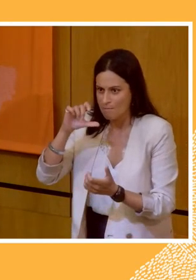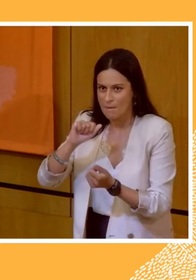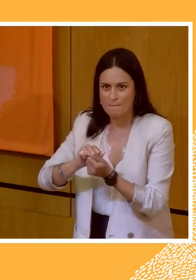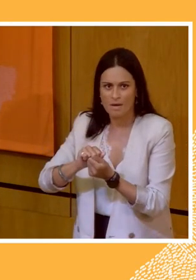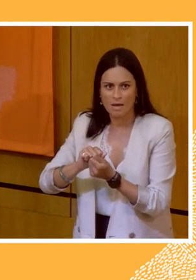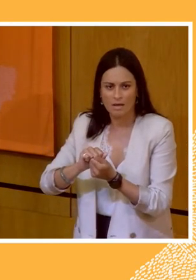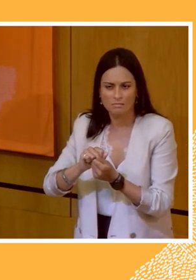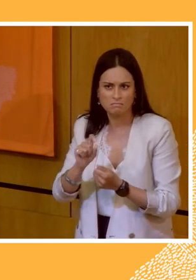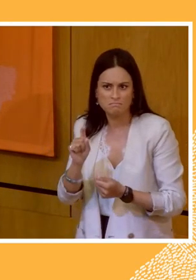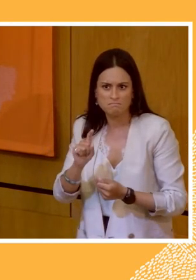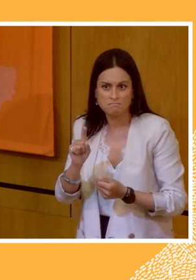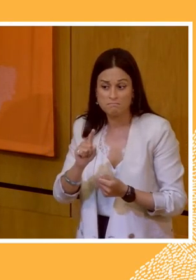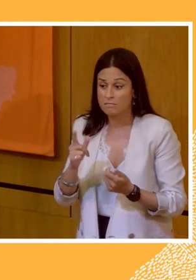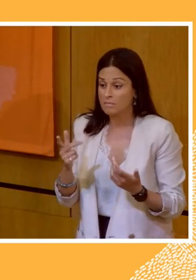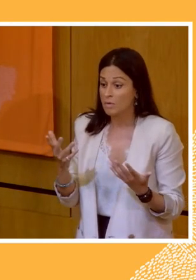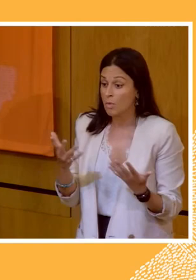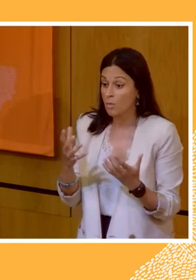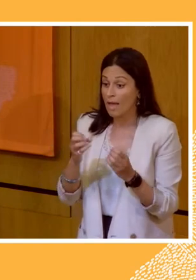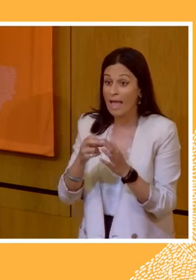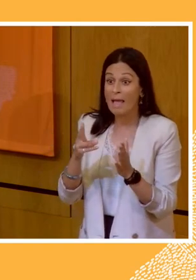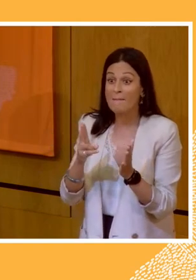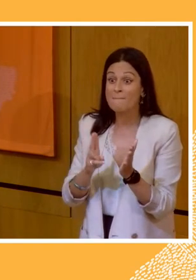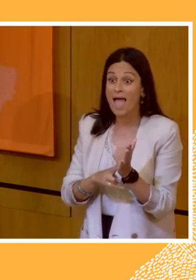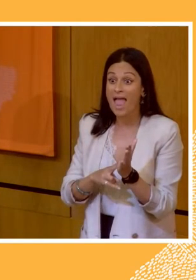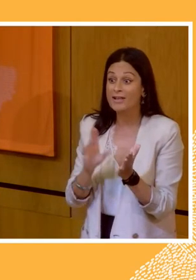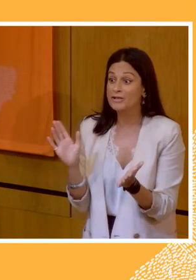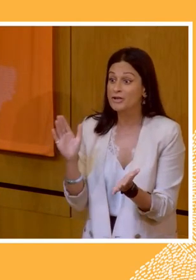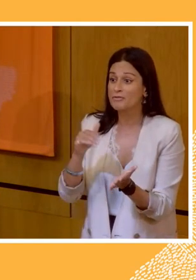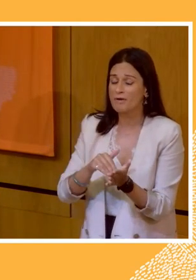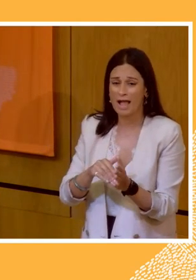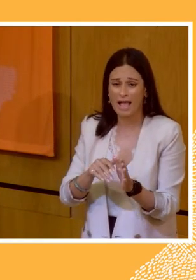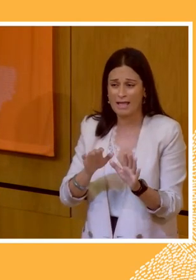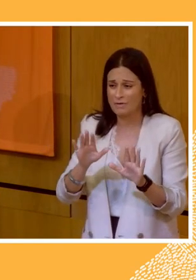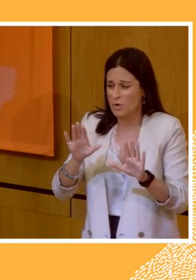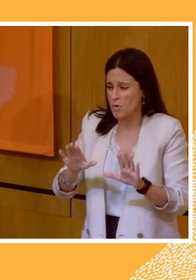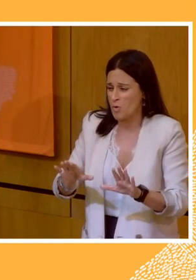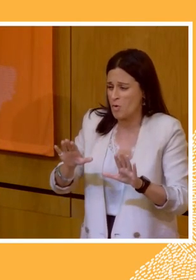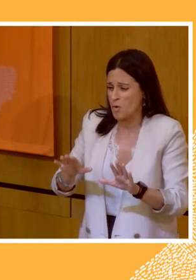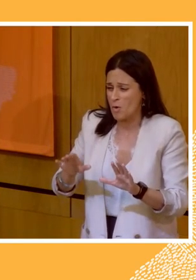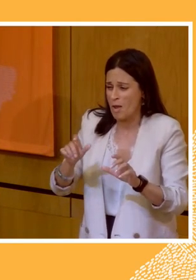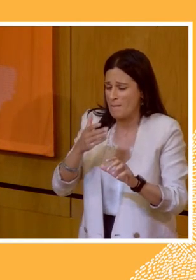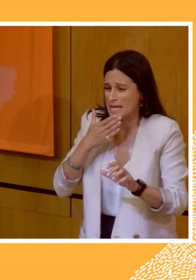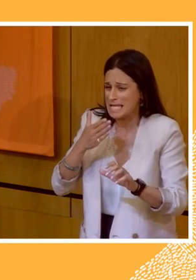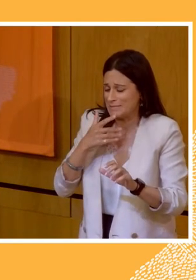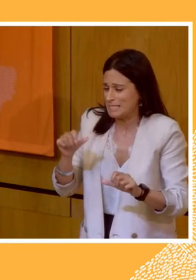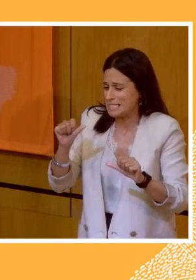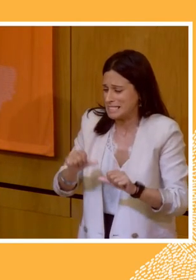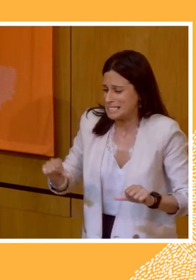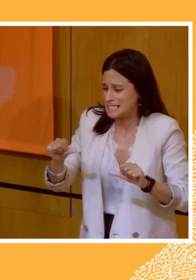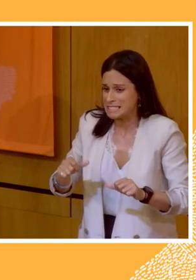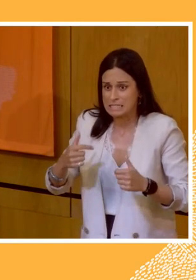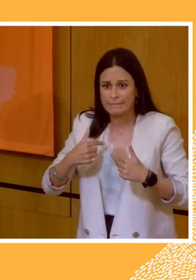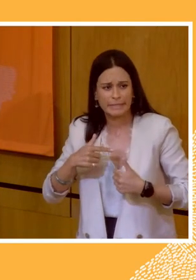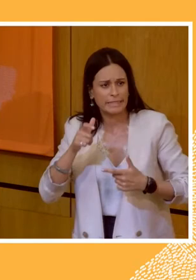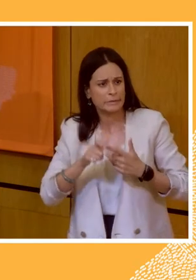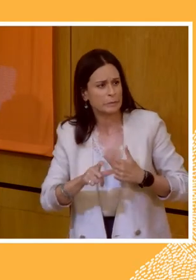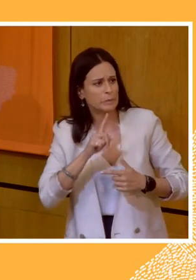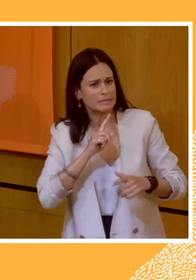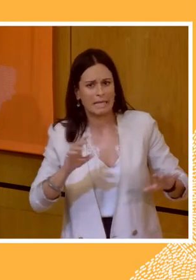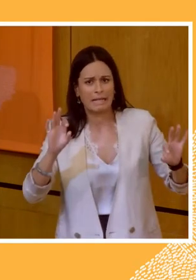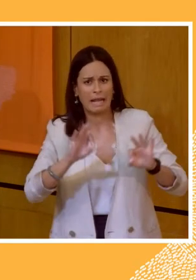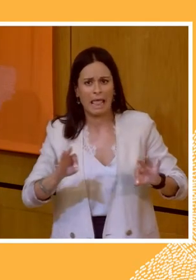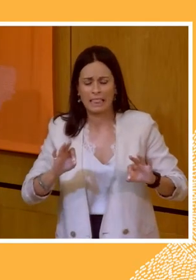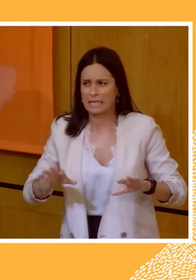when wherever Ben would reach, he would say, "Please wait, let me first do this." I said, "But I'm not seeing anything. What are you doing